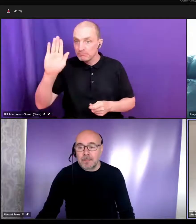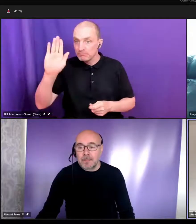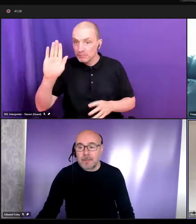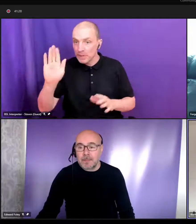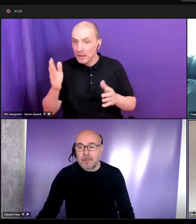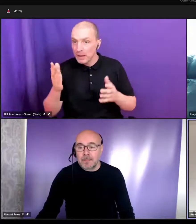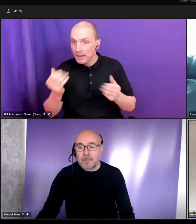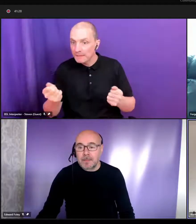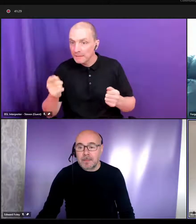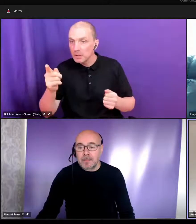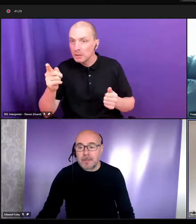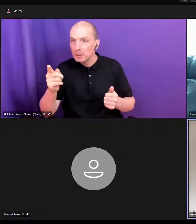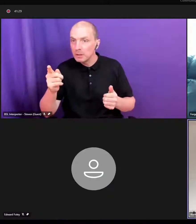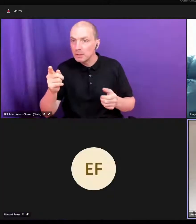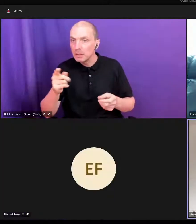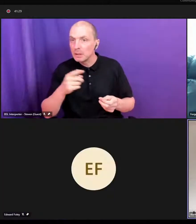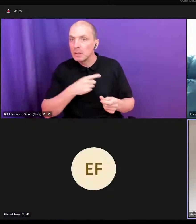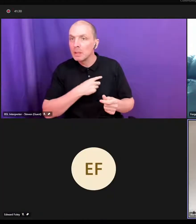Councillor